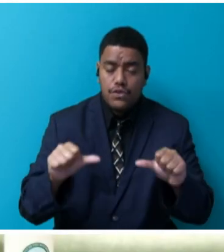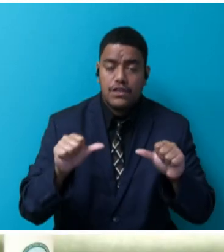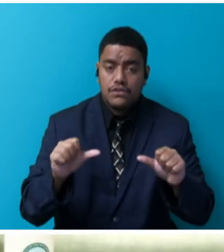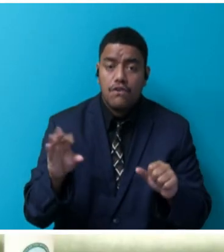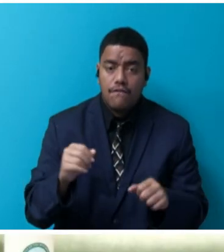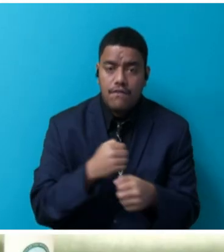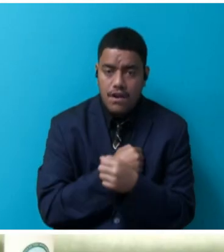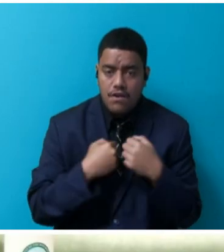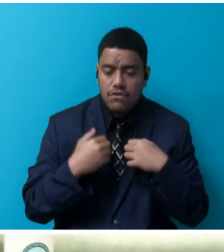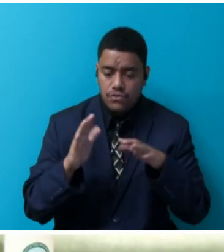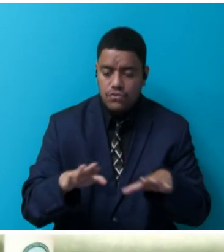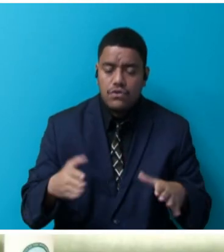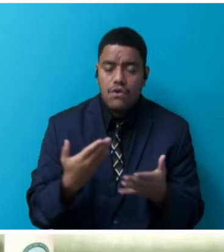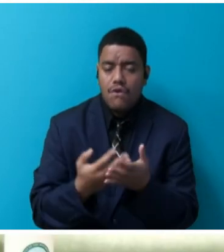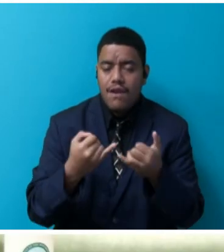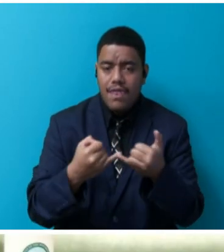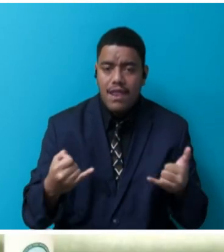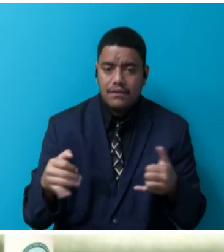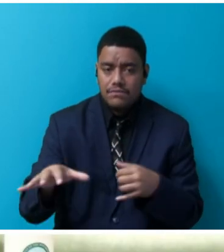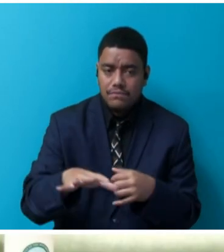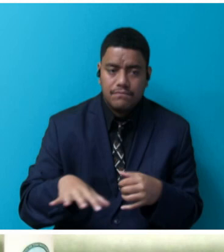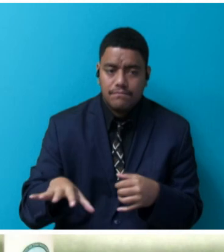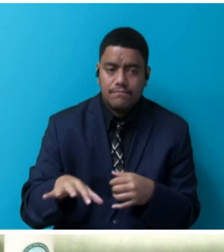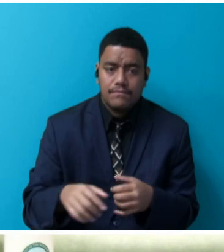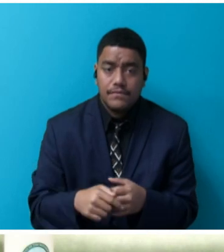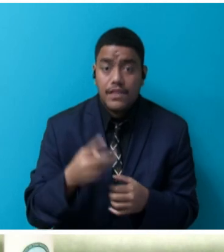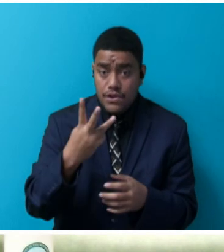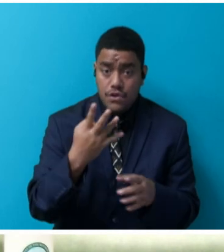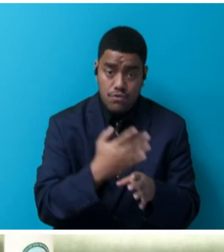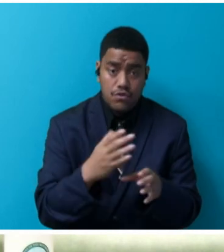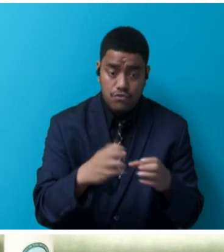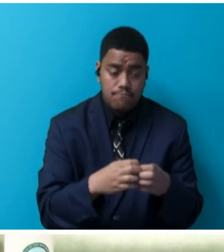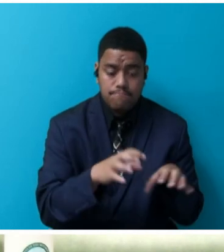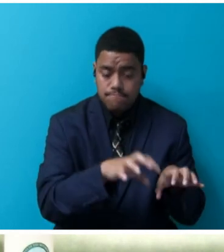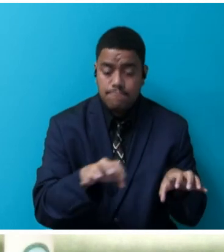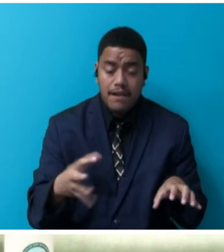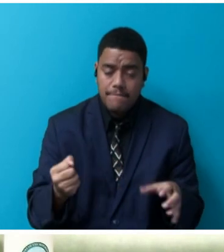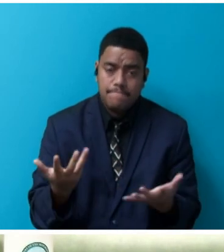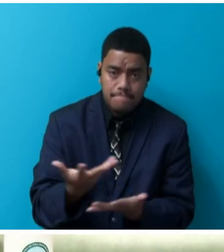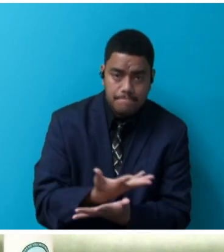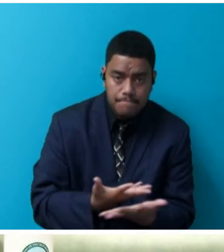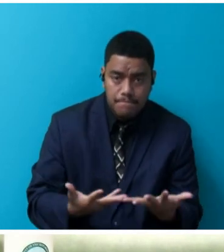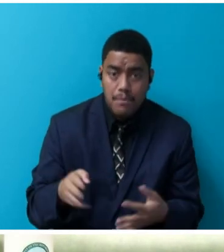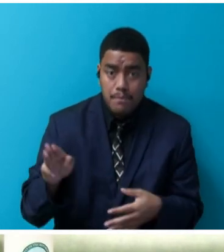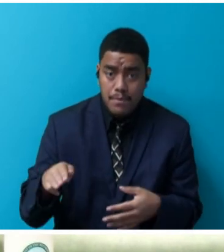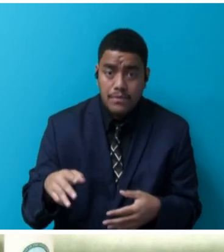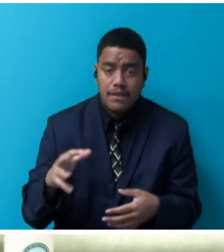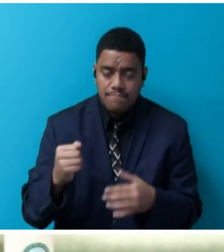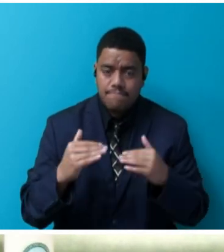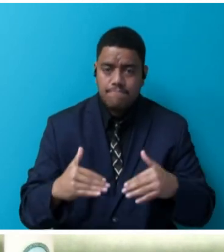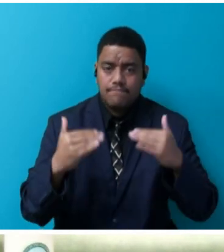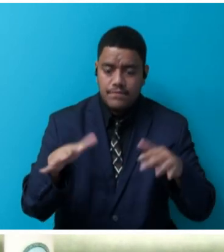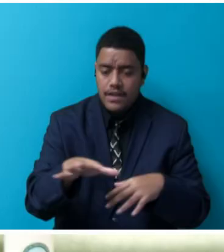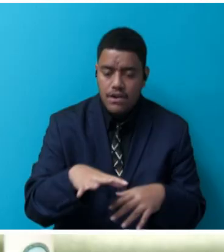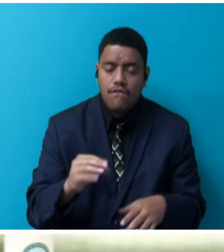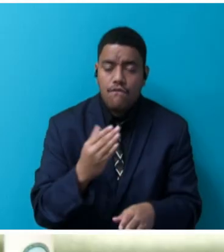of our children in online spaces. The 3 working groups have been meeting, and the members have been progressing in areas of their